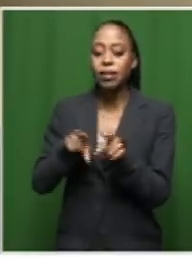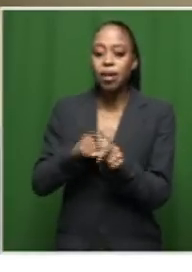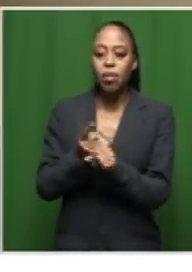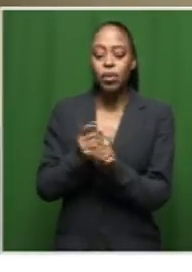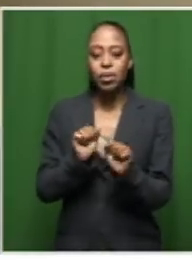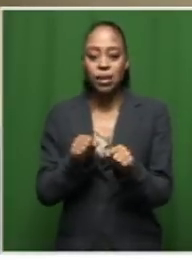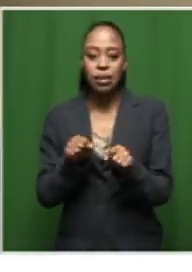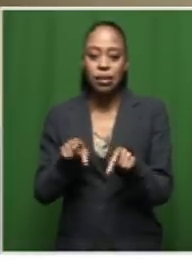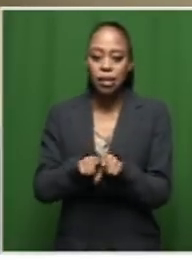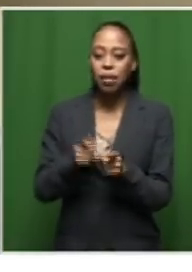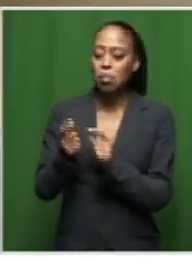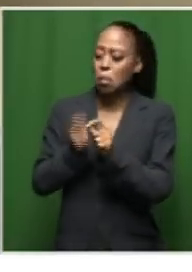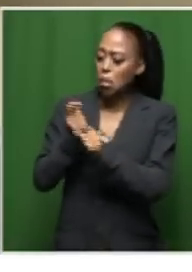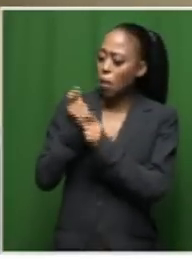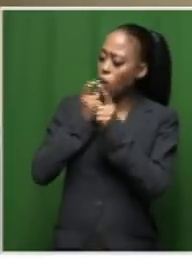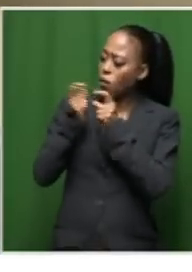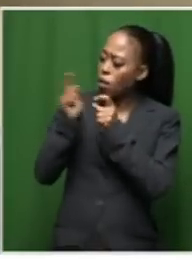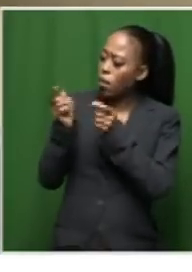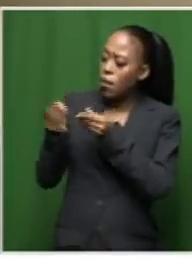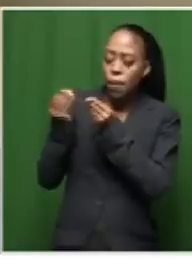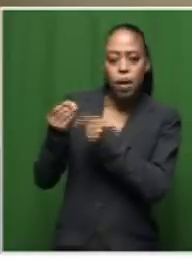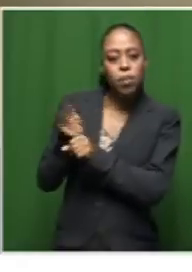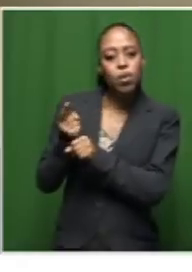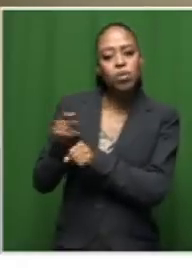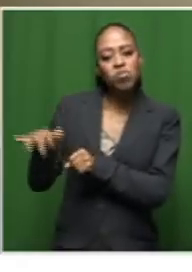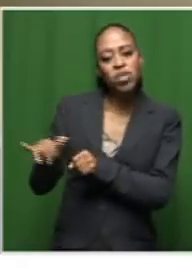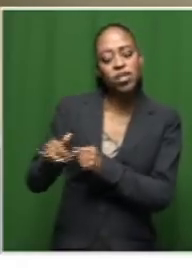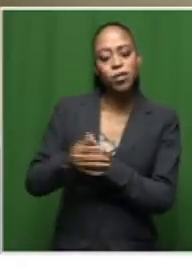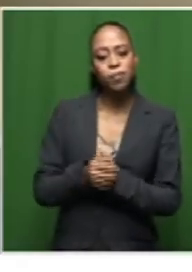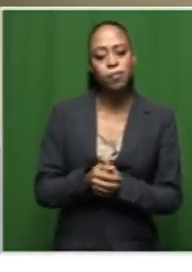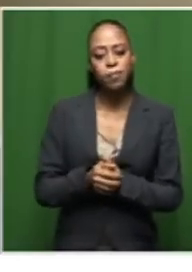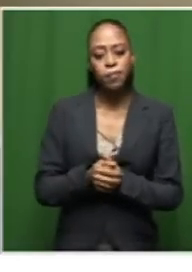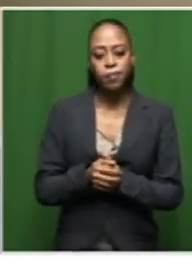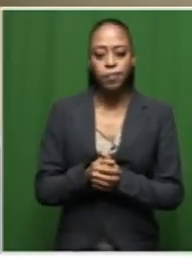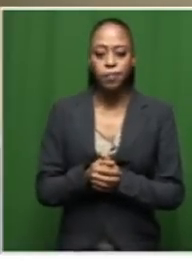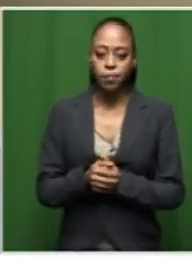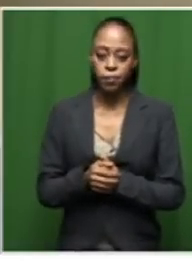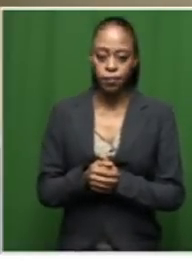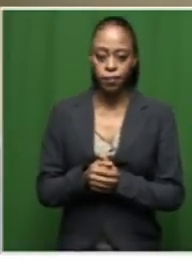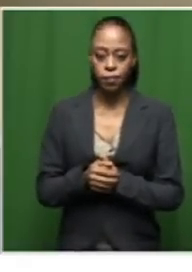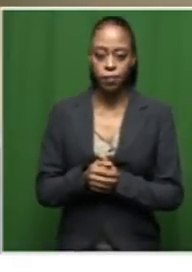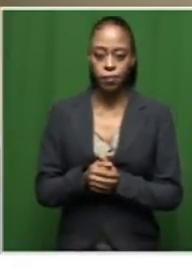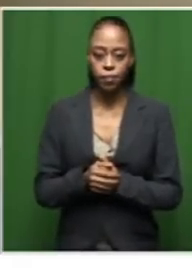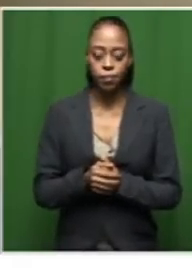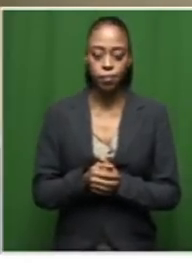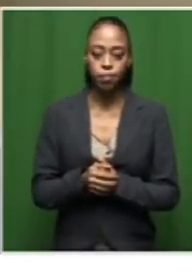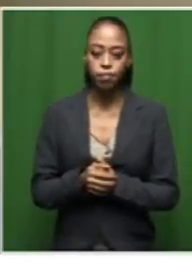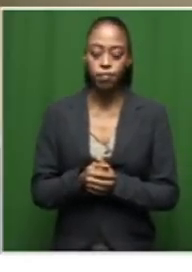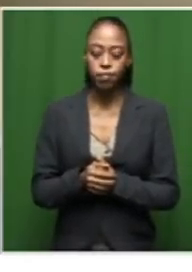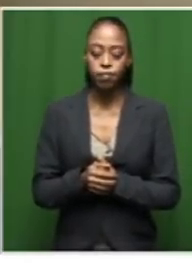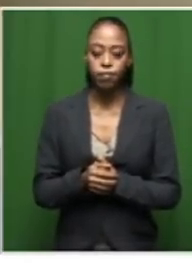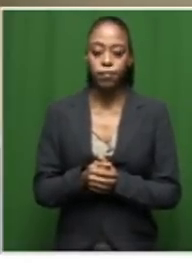suppose we need to hear the kind of complaints that your office receive from the public who actually approach you. Yes. The bulk of